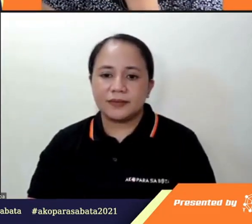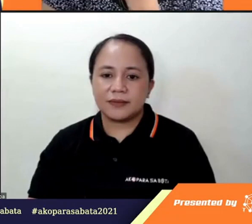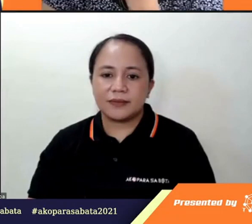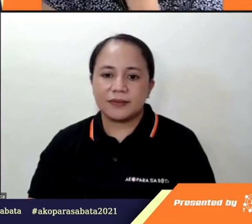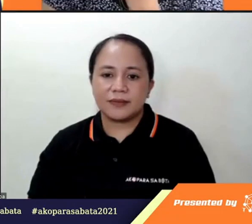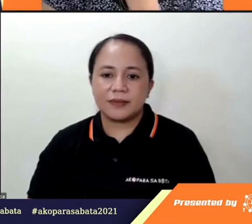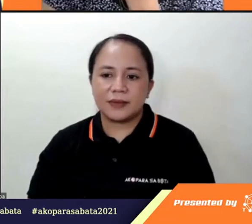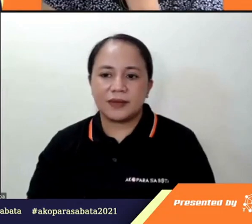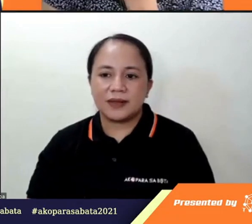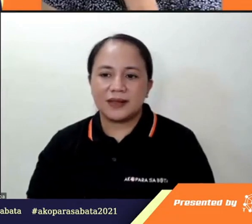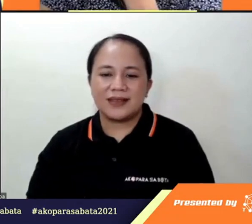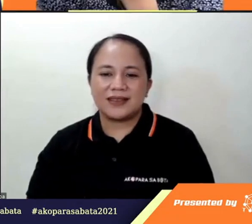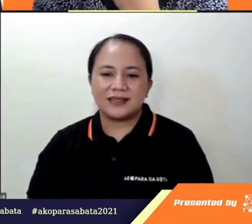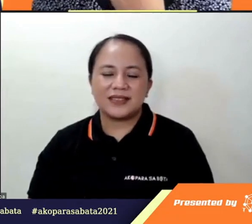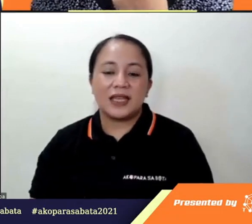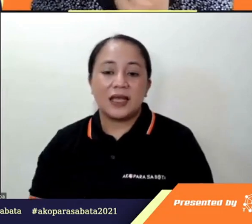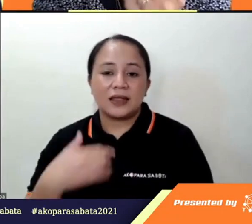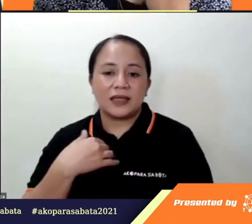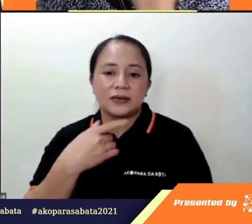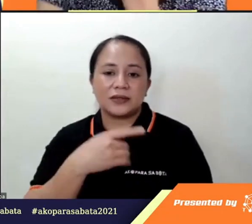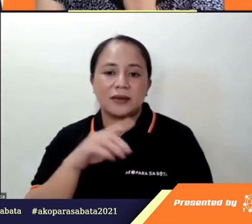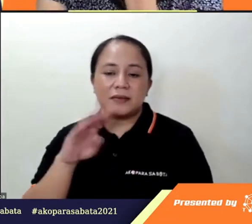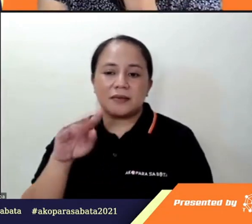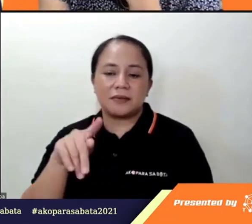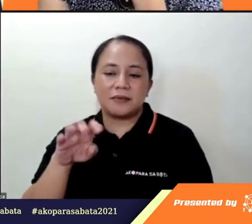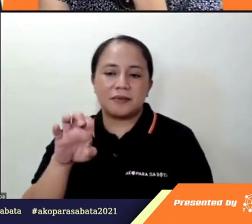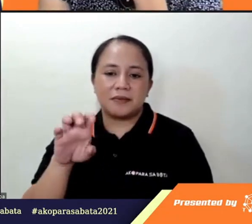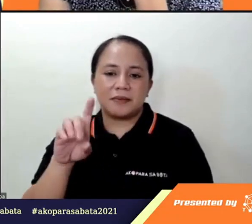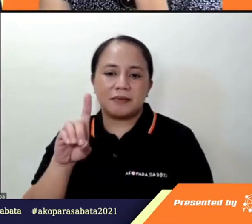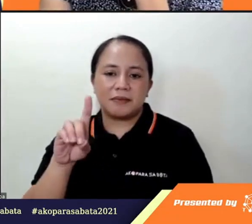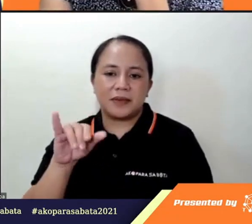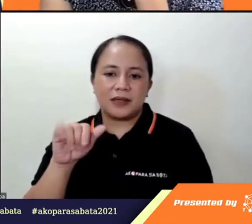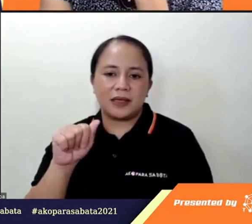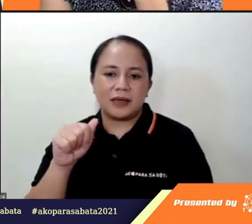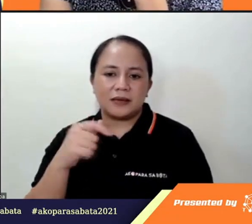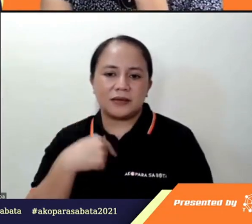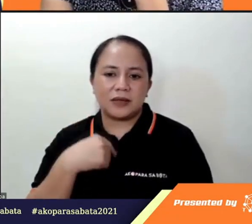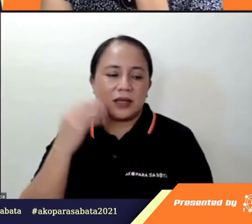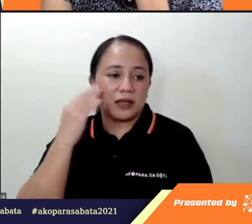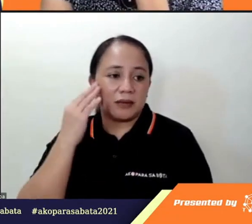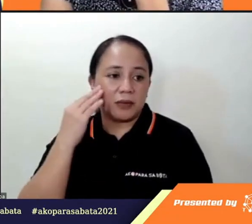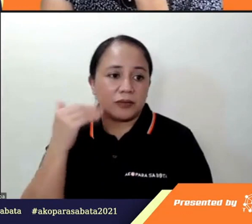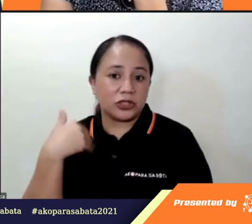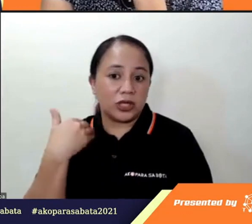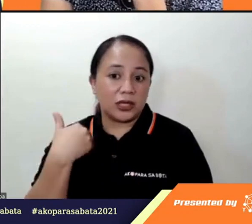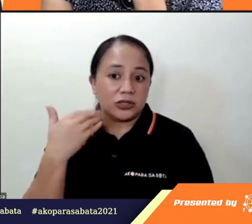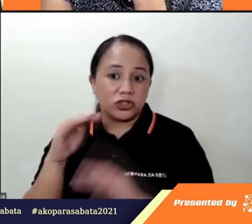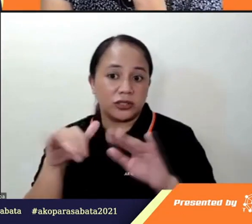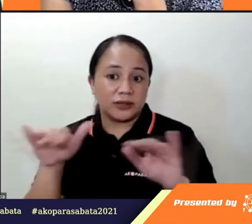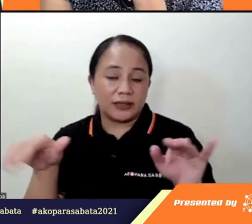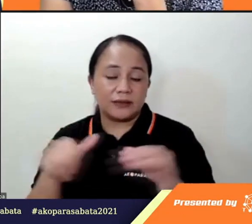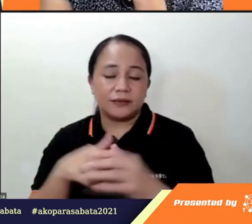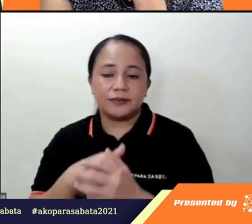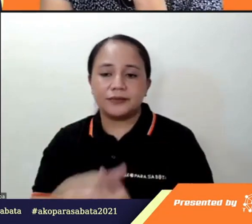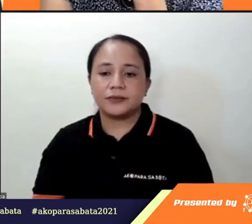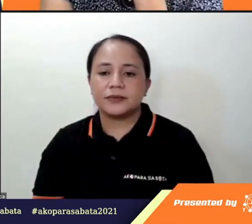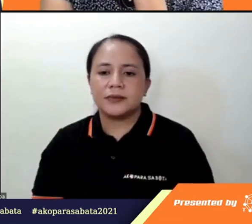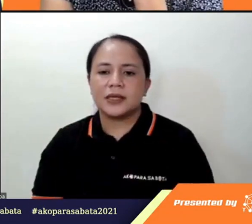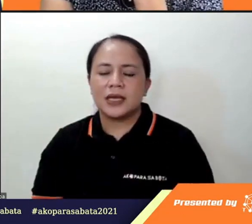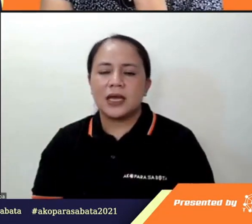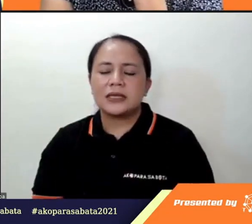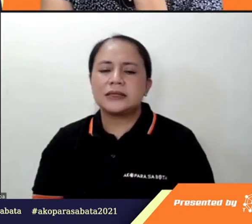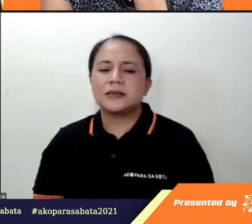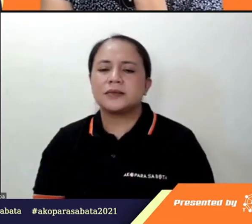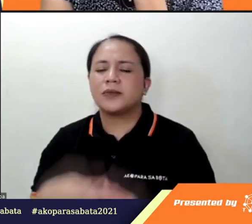yung pedia. Oo. Okay, Doc Bernie. Okay. Alam nyo, for young children, they could